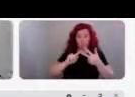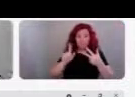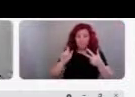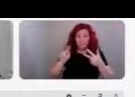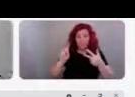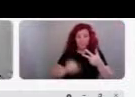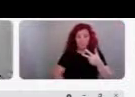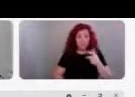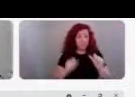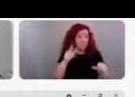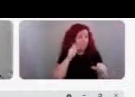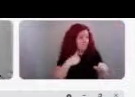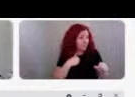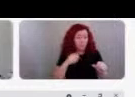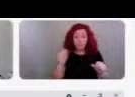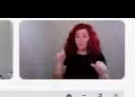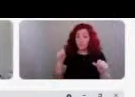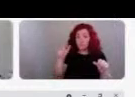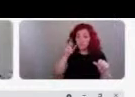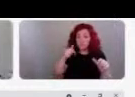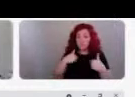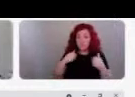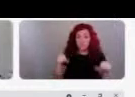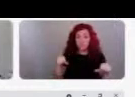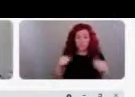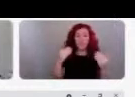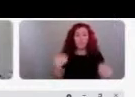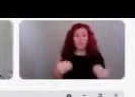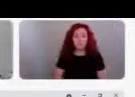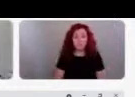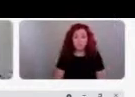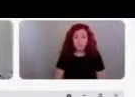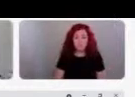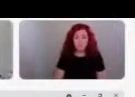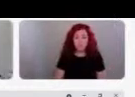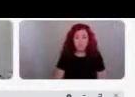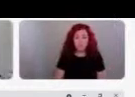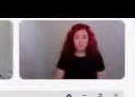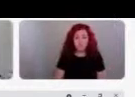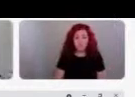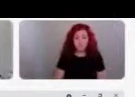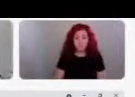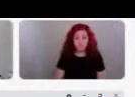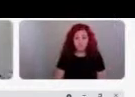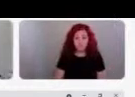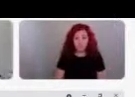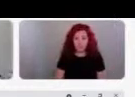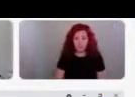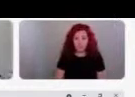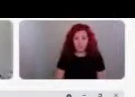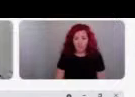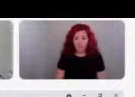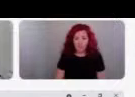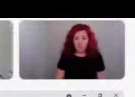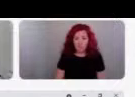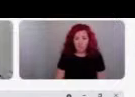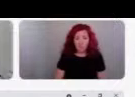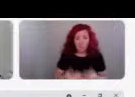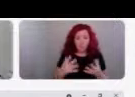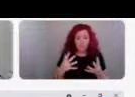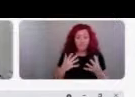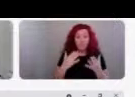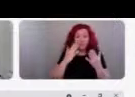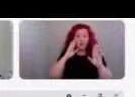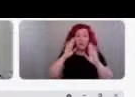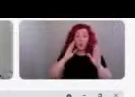yes can you hear me yes please proceed okay so hello everybody and thank you for this